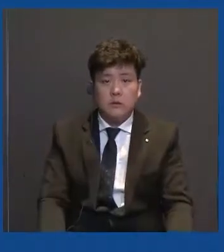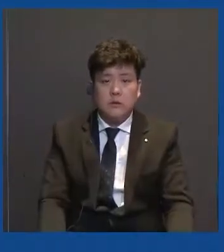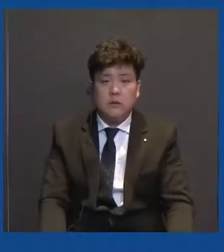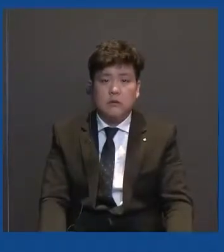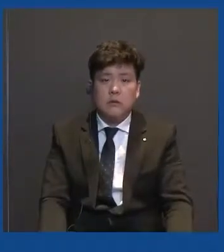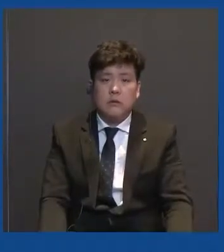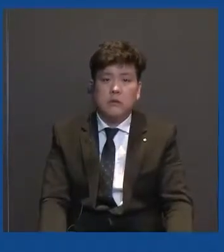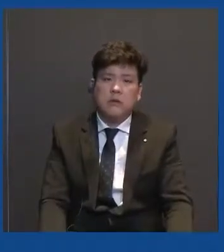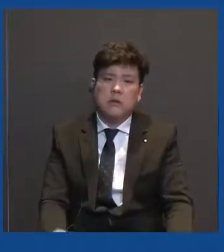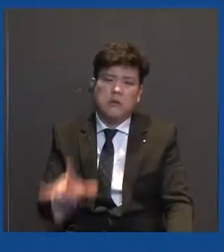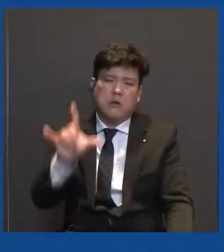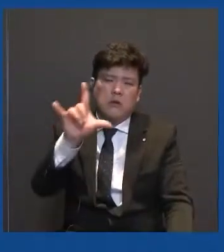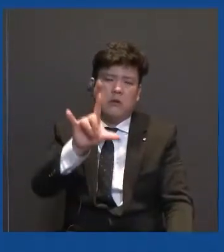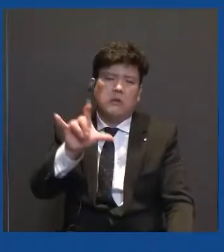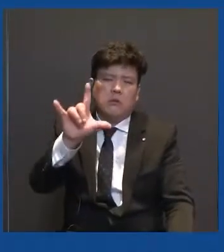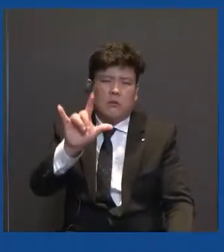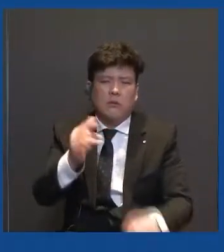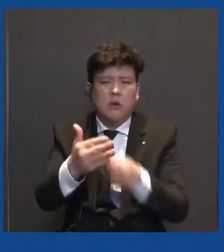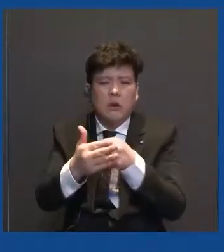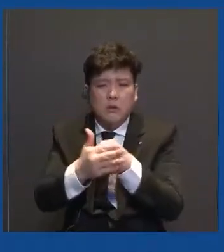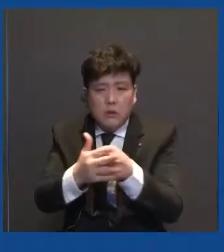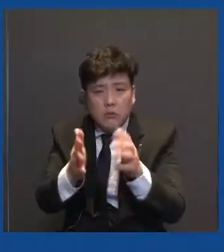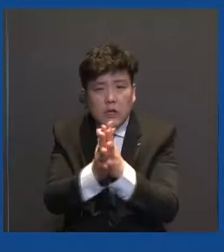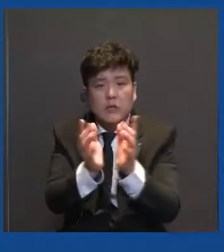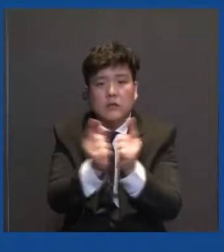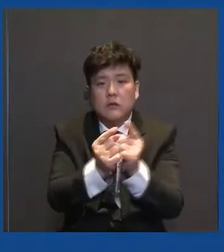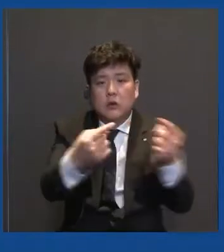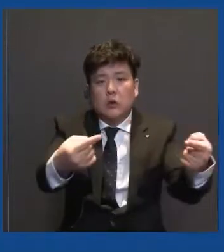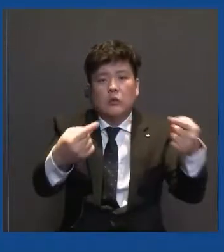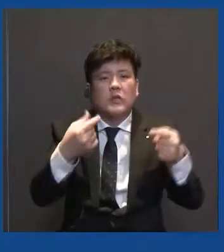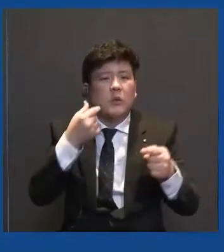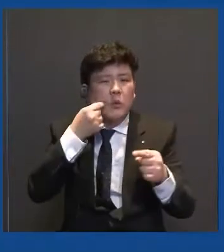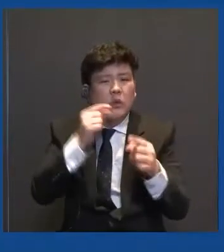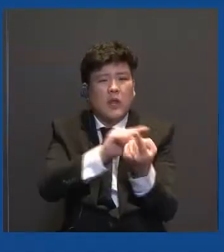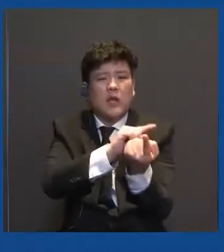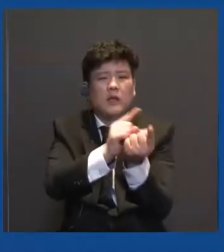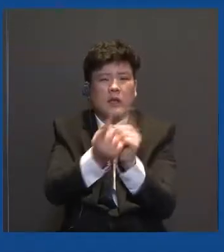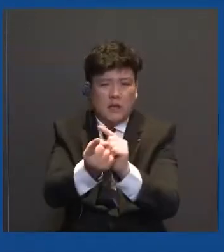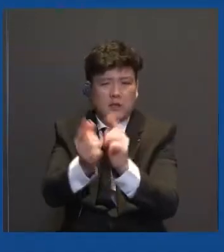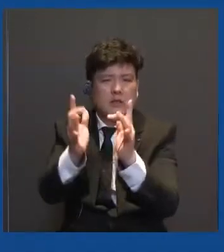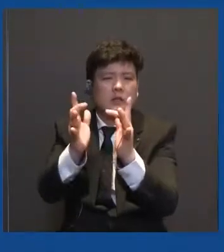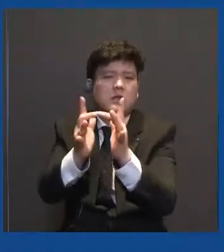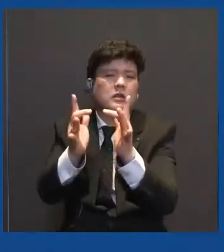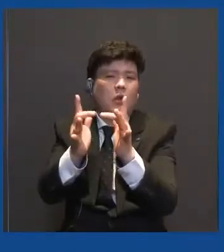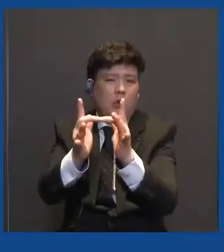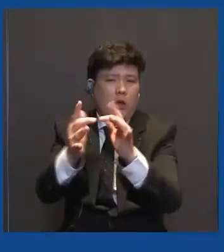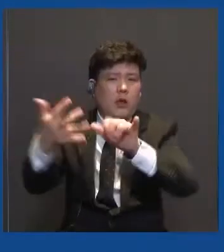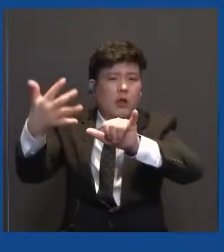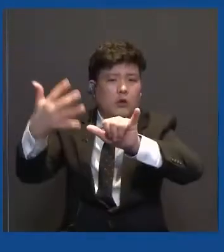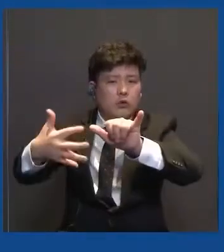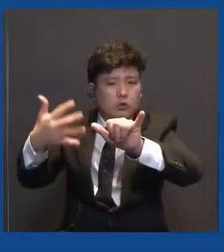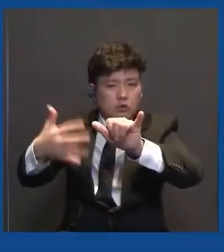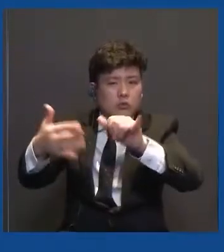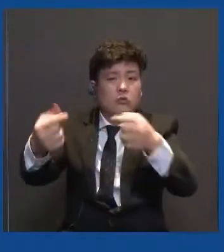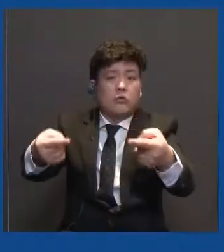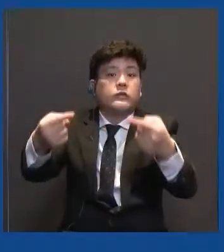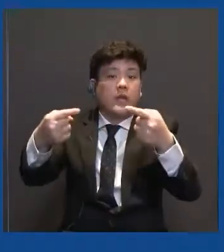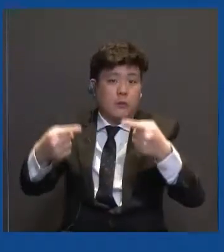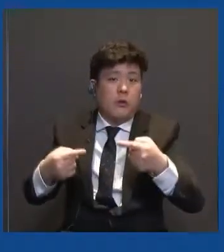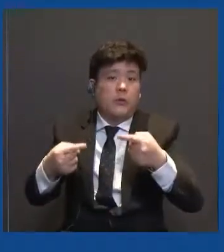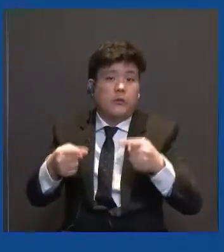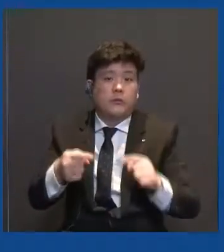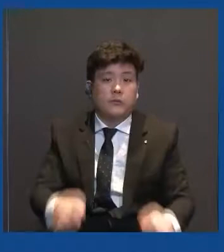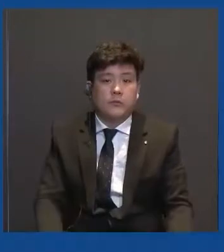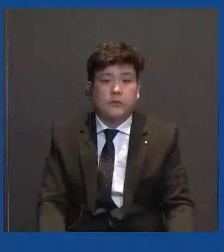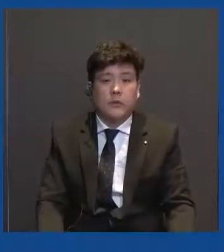now as we understand, because of the COVID-19 situation, we have not much physical presence yet, and